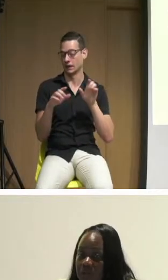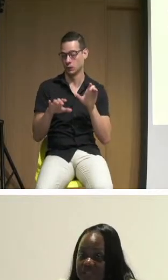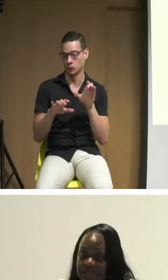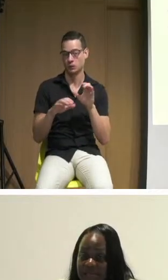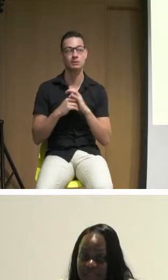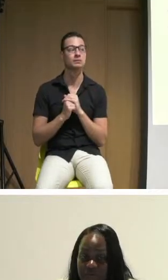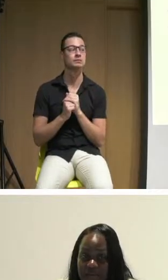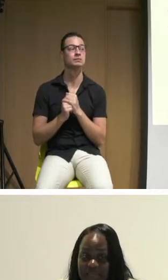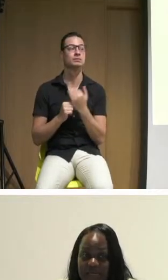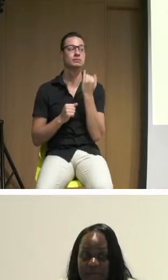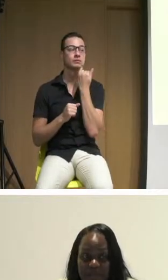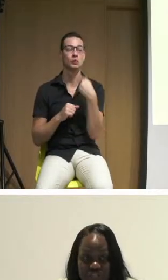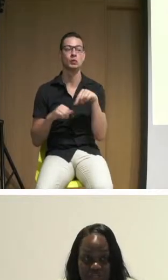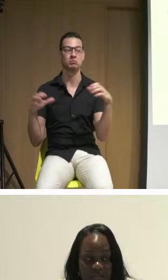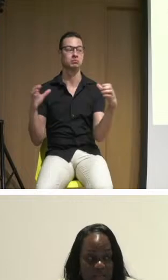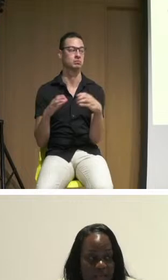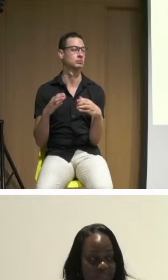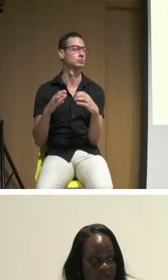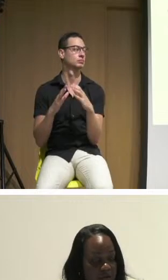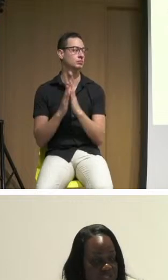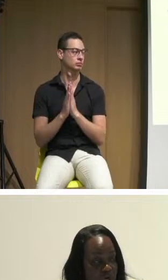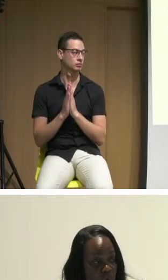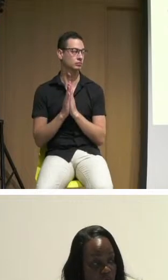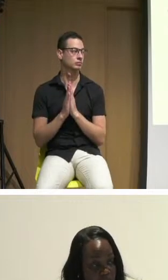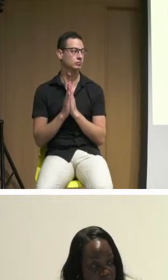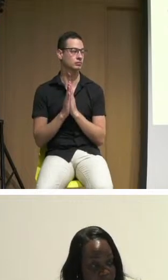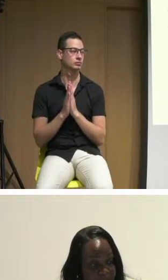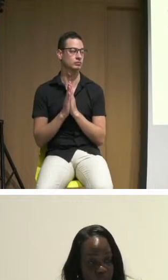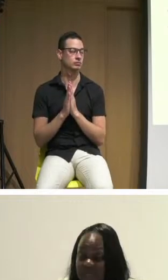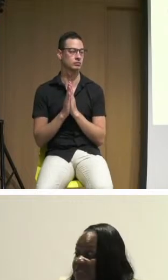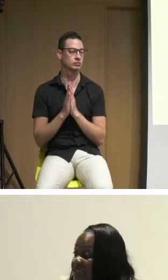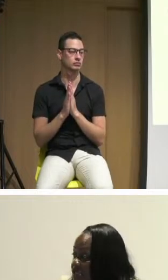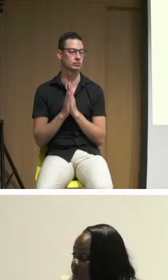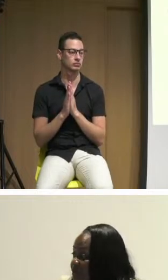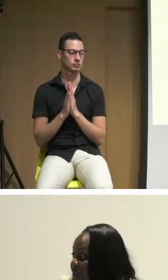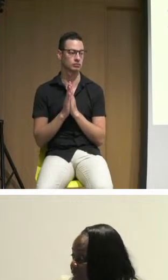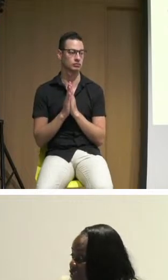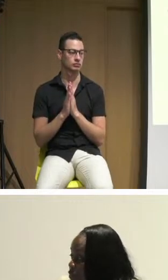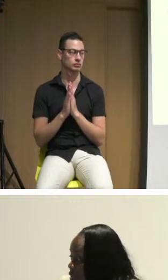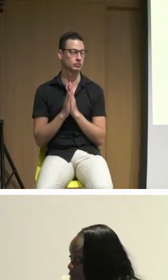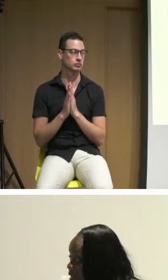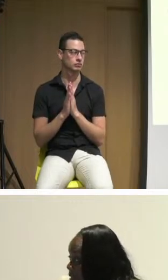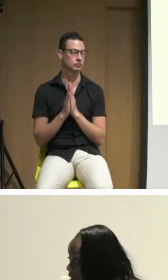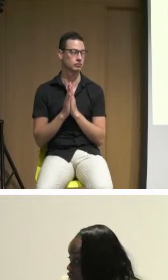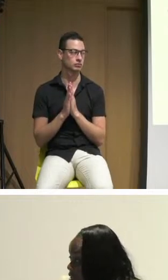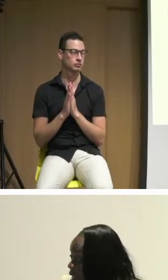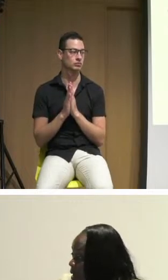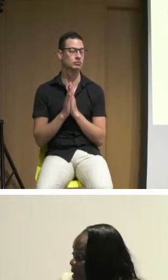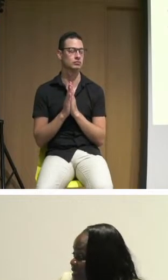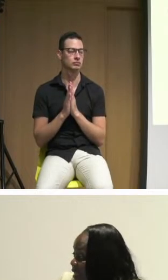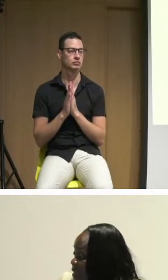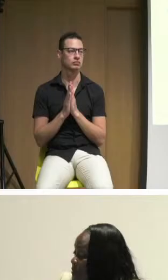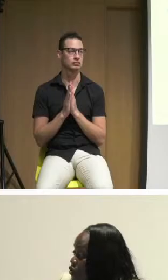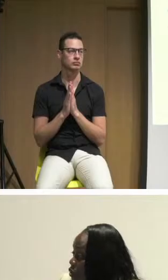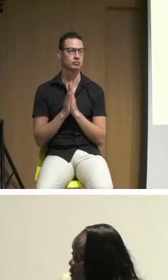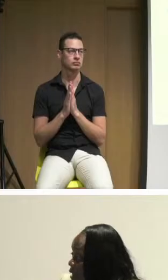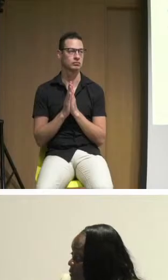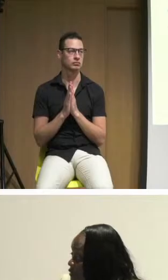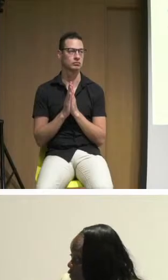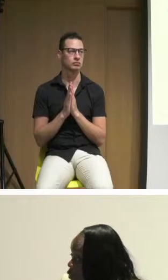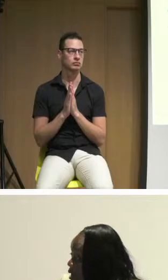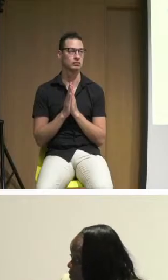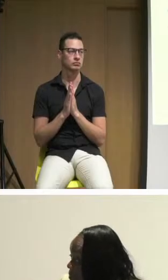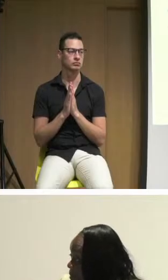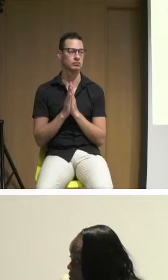when we are together as a commission and there is a quorum, that we can still advance the work of the commission by taking the majority